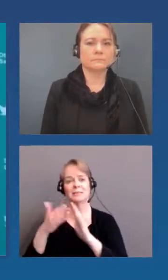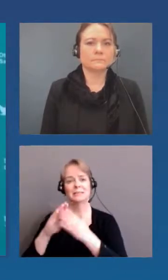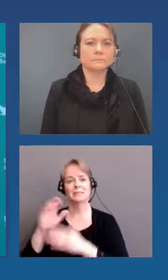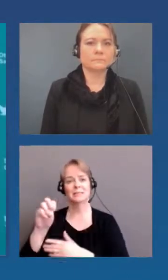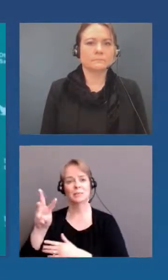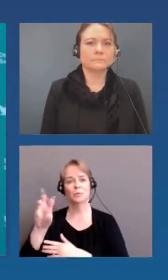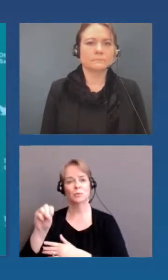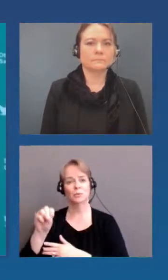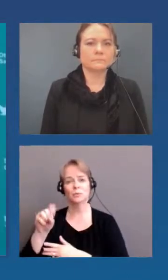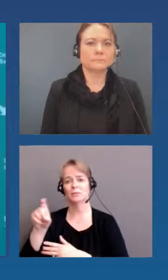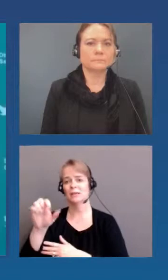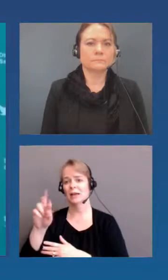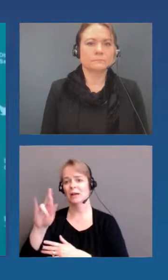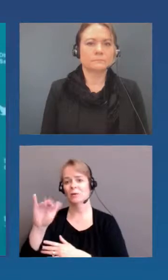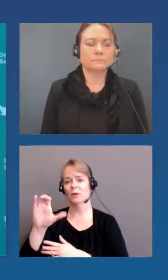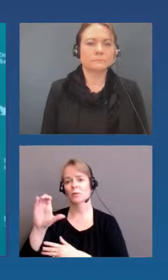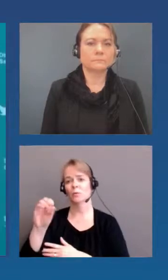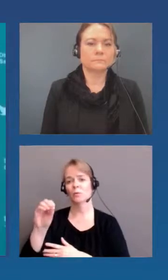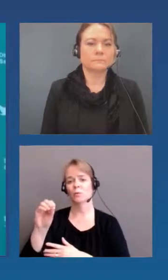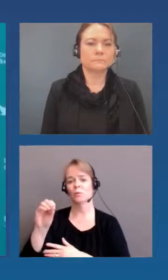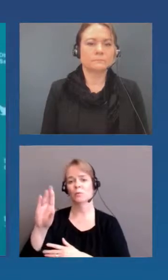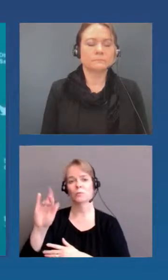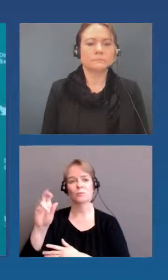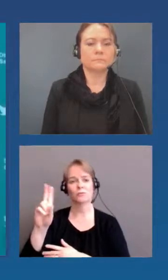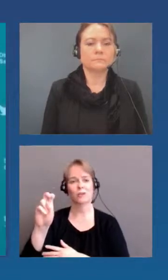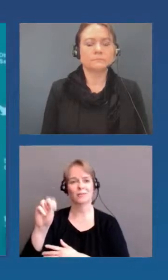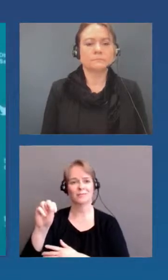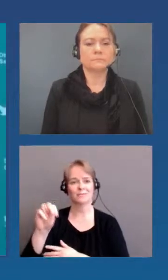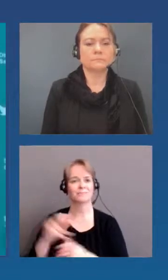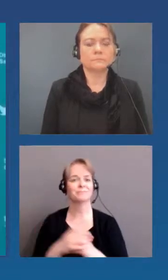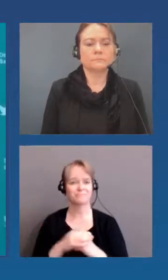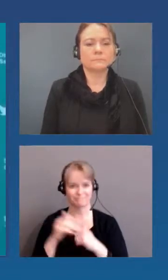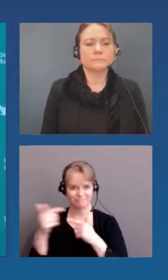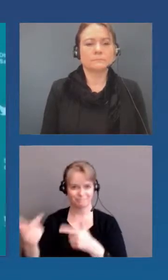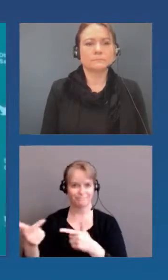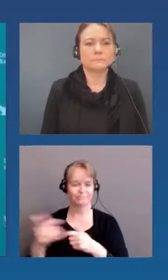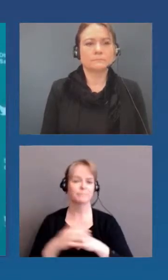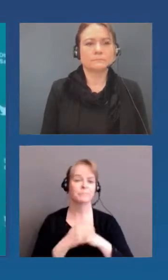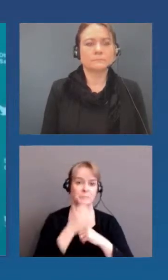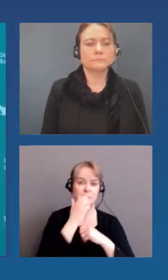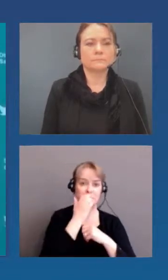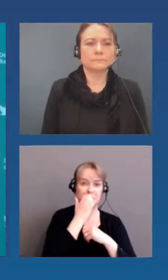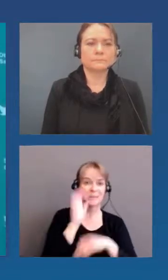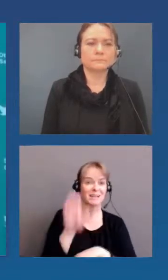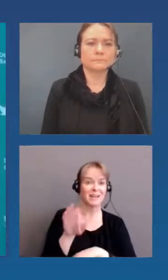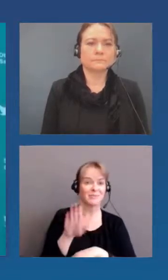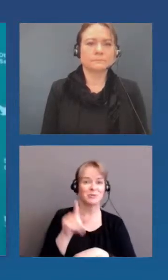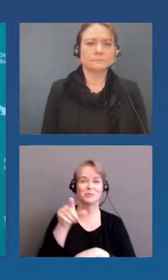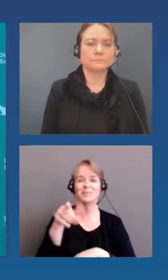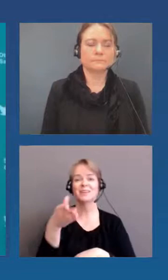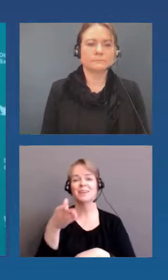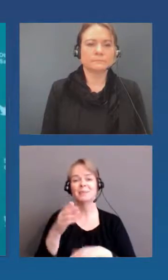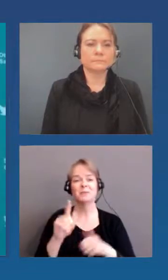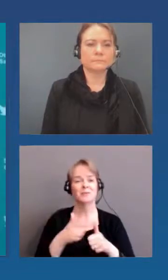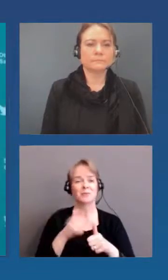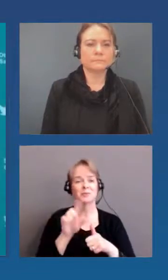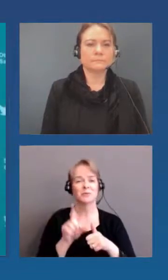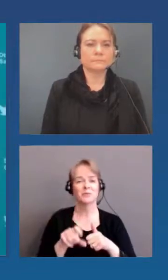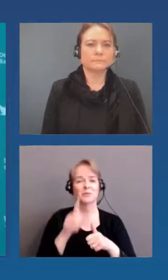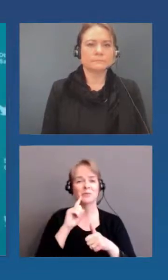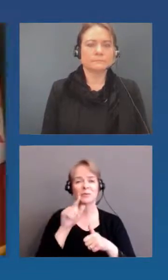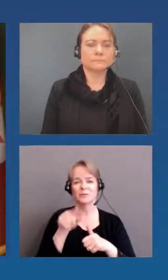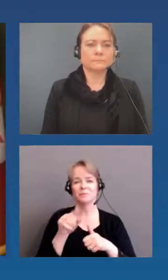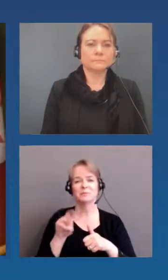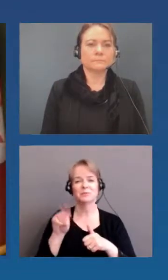Eric? Thank you. Good afternoon, everyone. I guess my first question is probably for Mr. DeMonte.